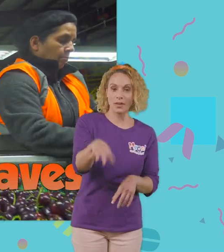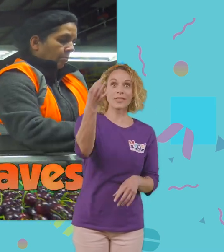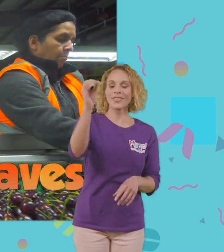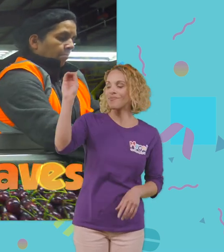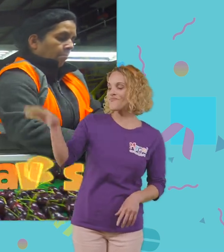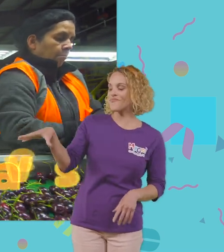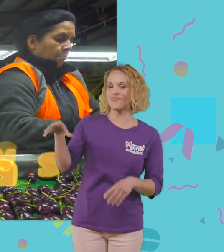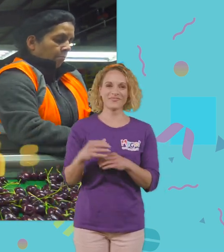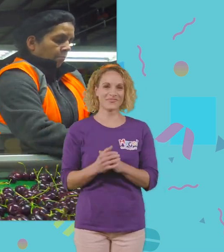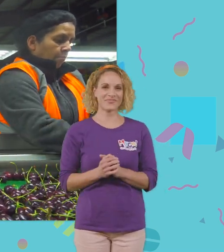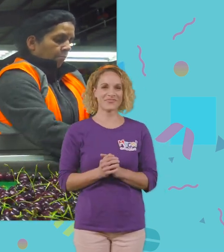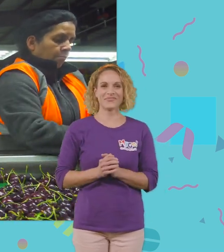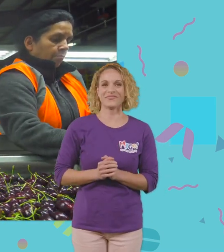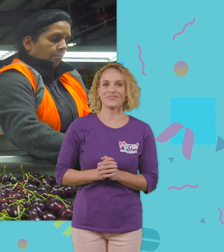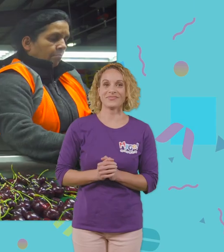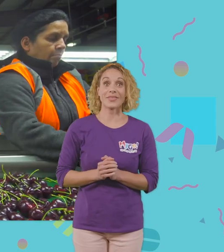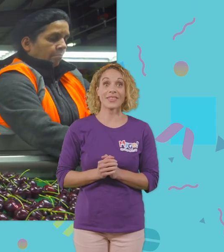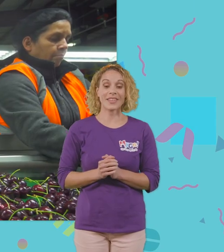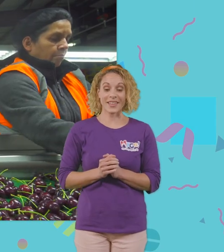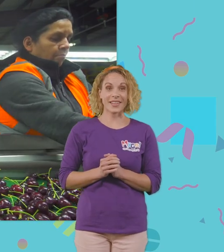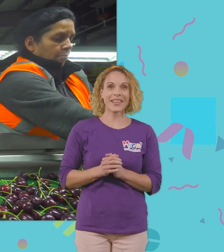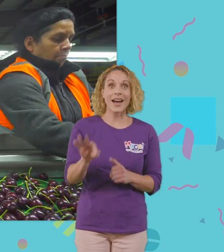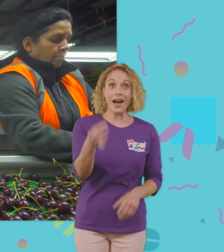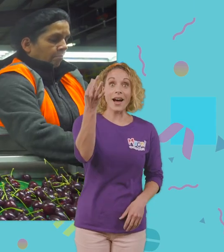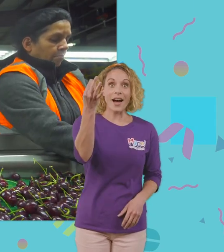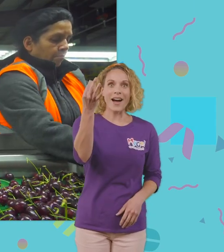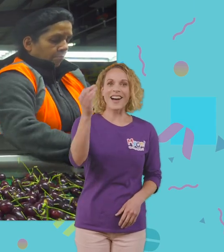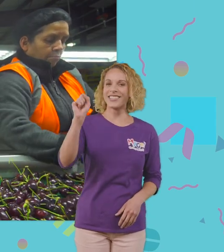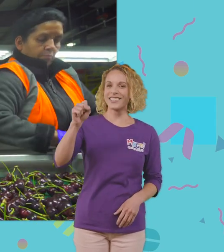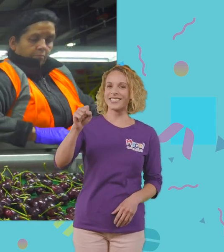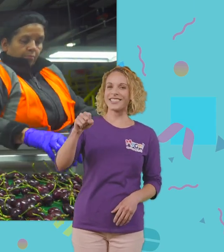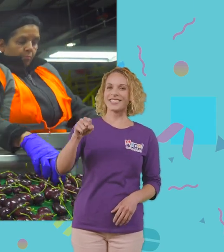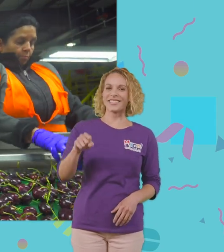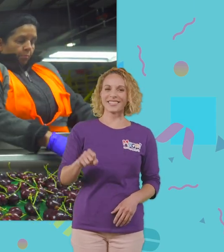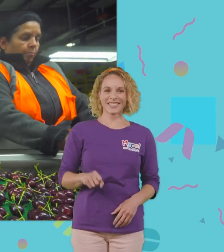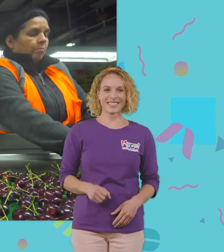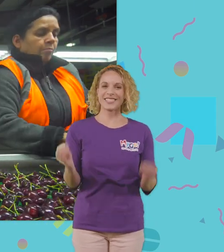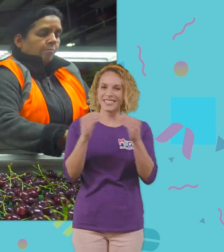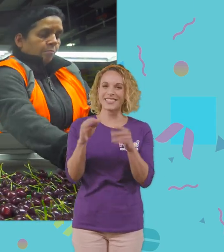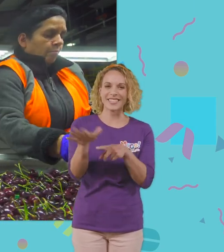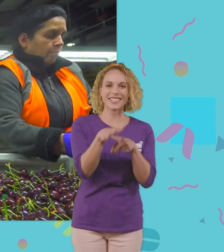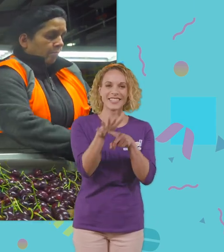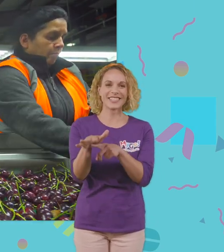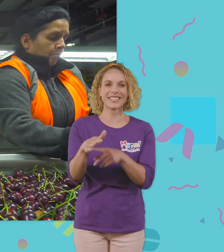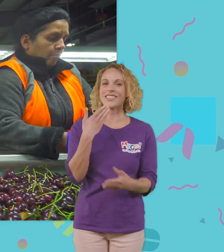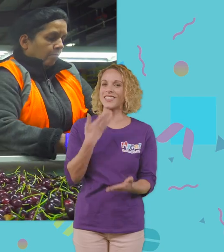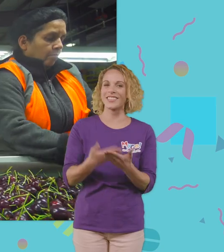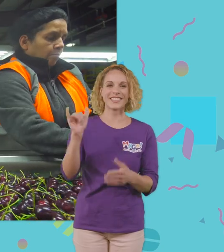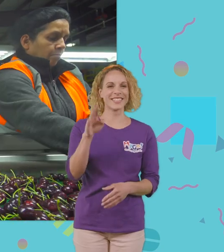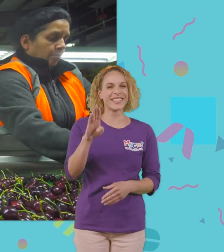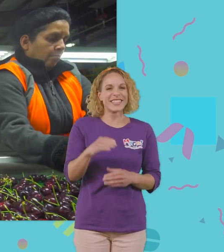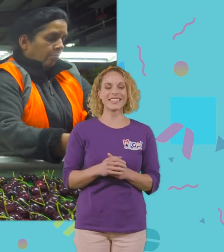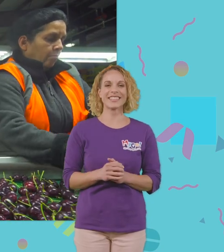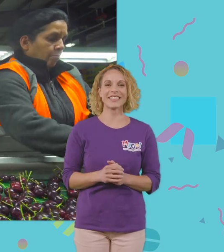them away. Whoa, here's one. Yes, another leaf. Good